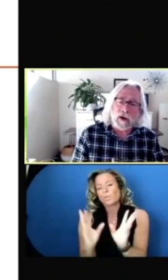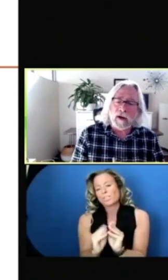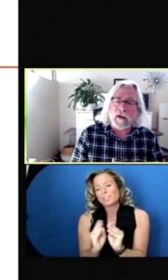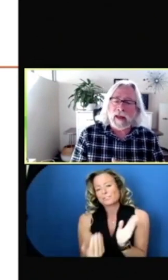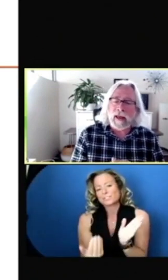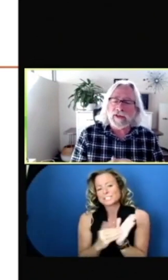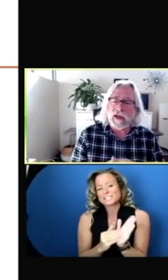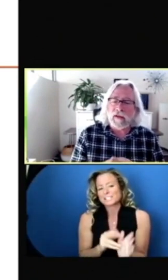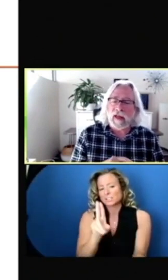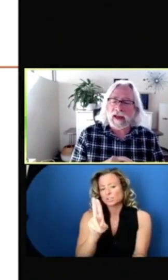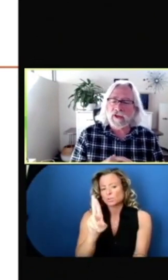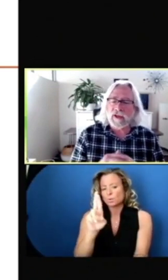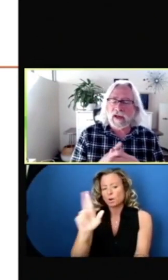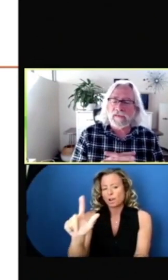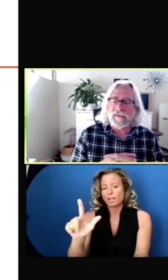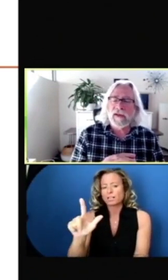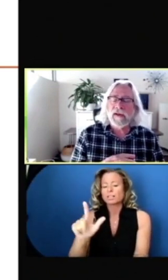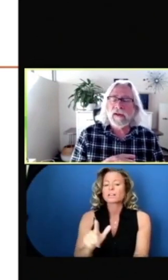the URL,